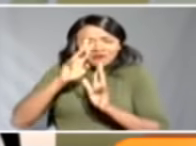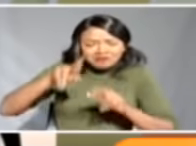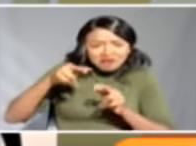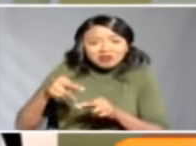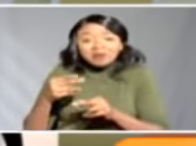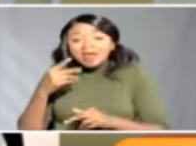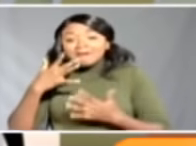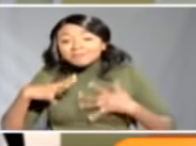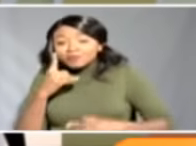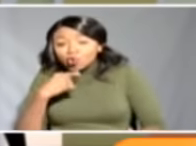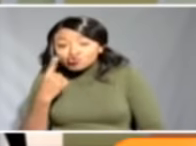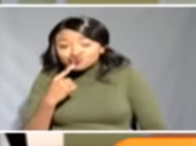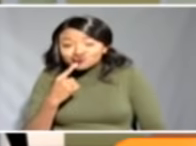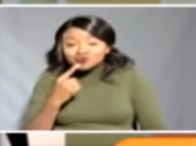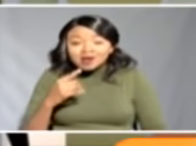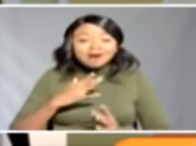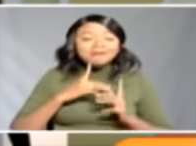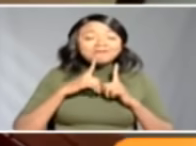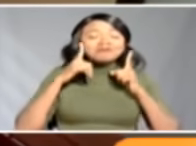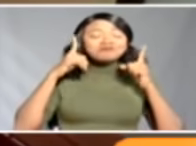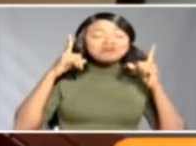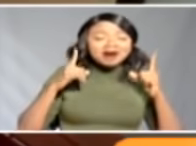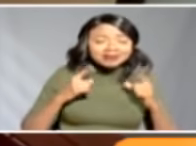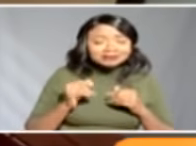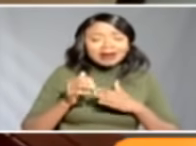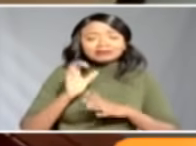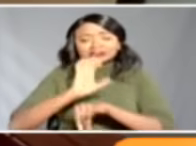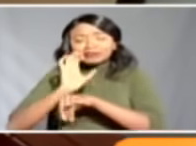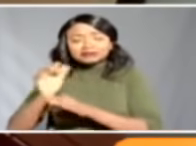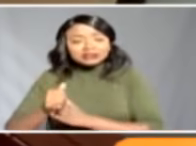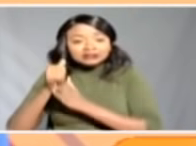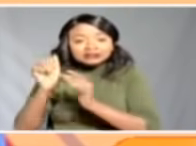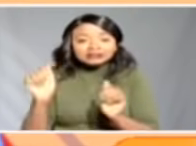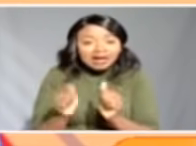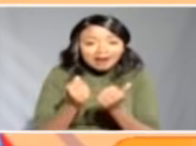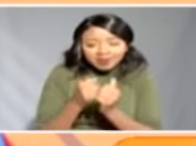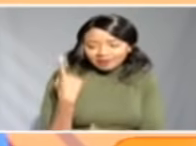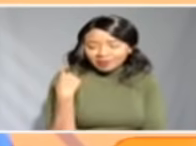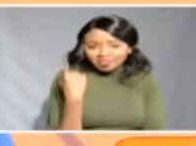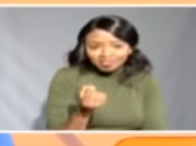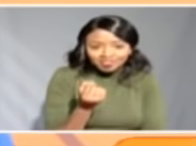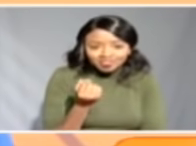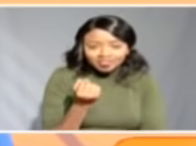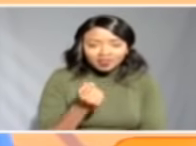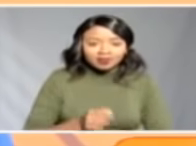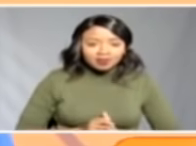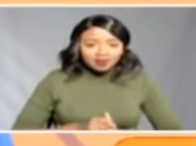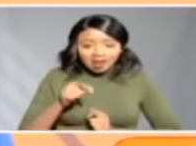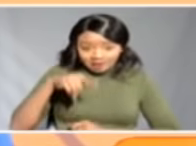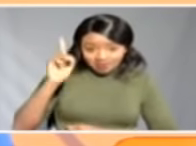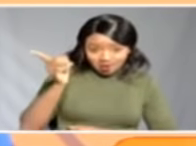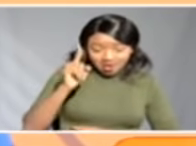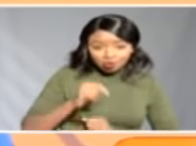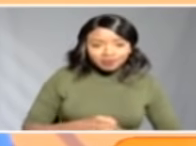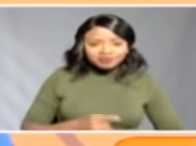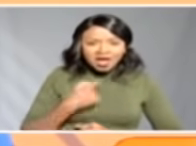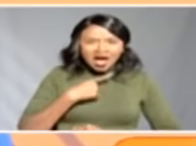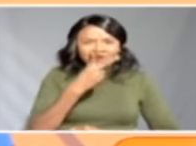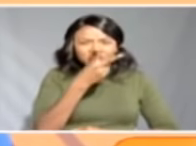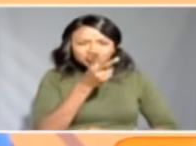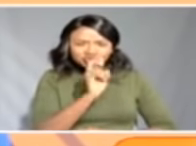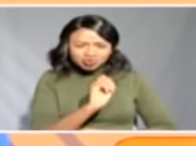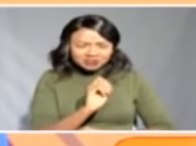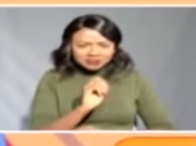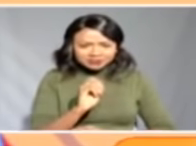leaders have been reported in the last few months in Nairobi. We had a total of 12 survivors who were abused